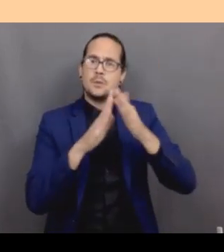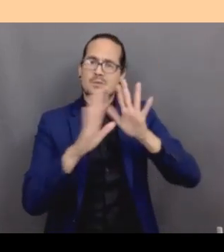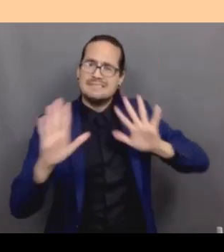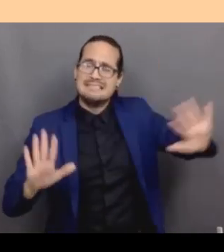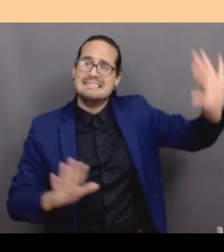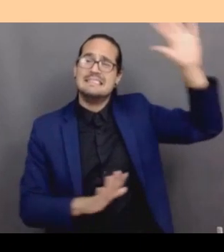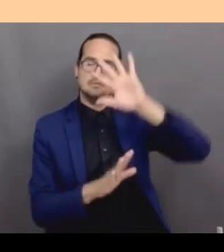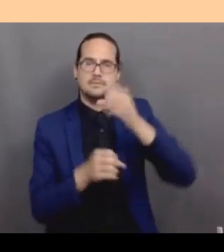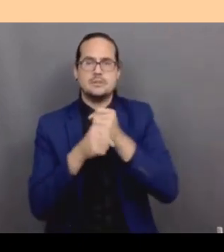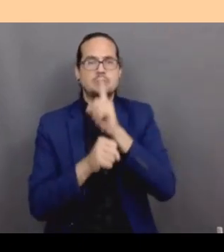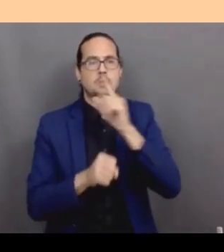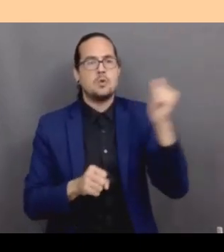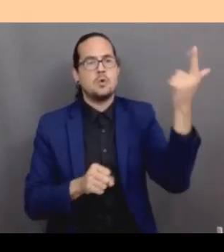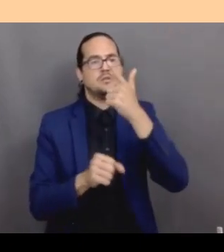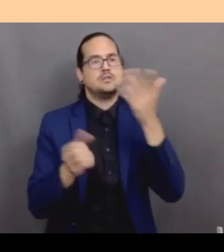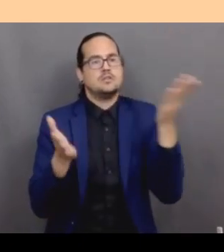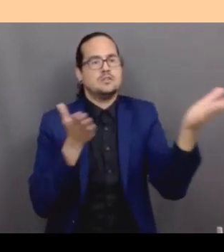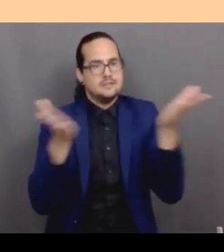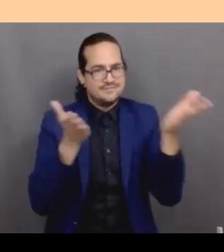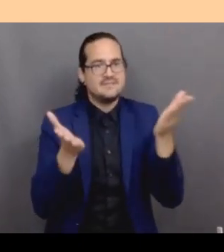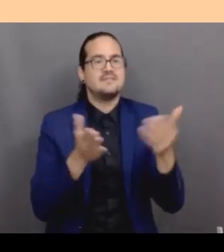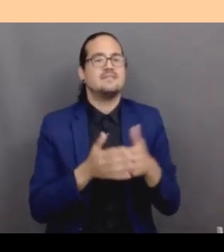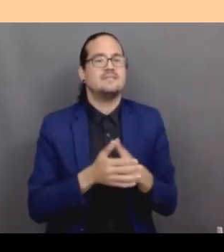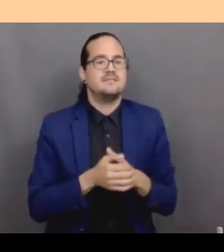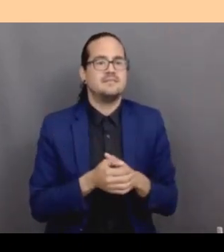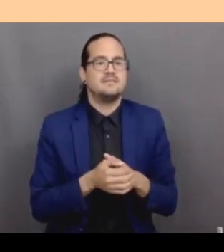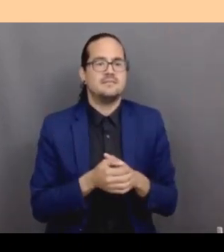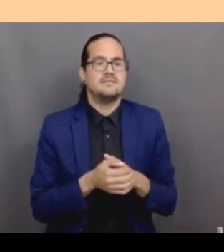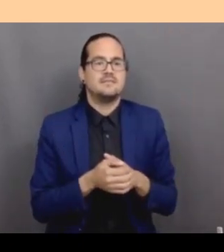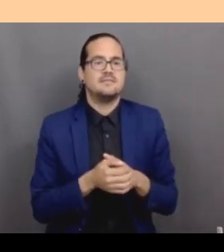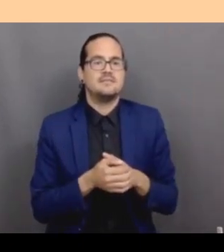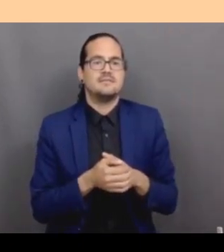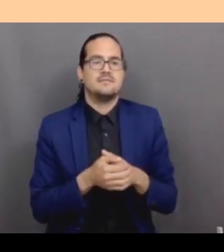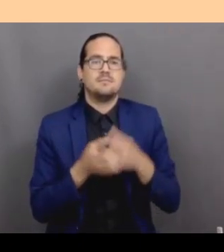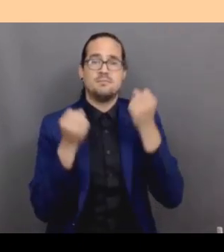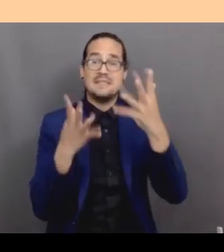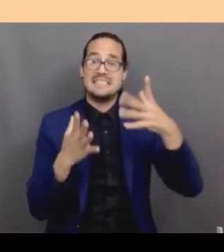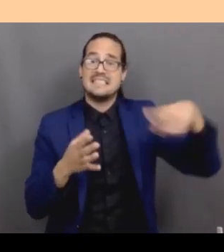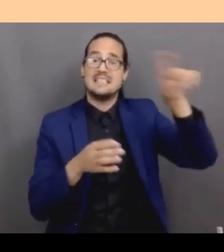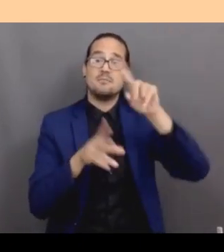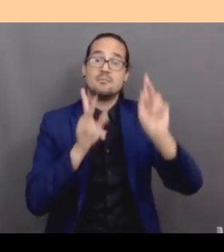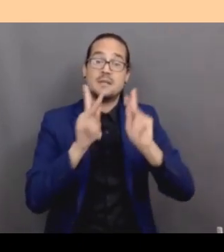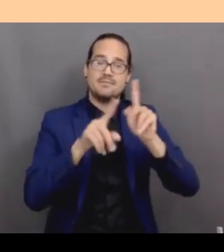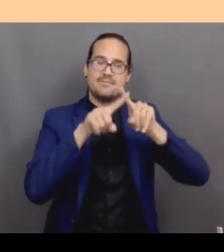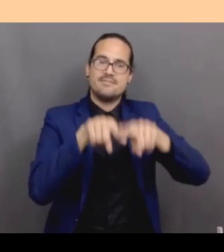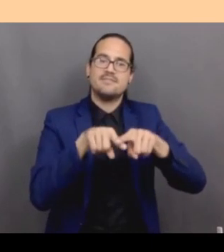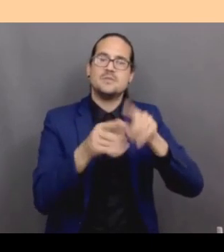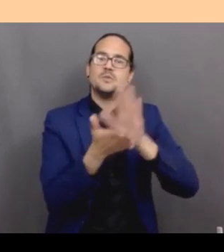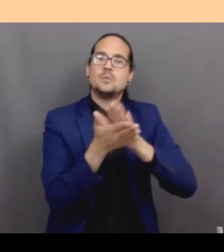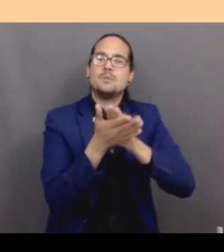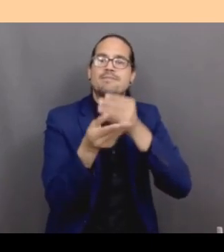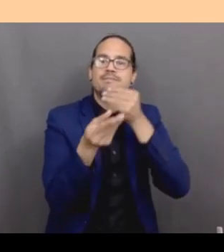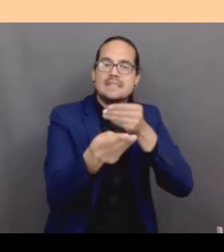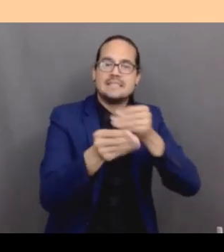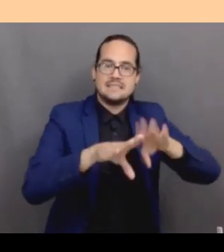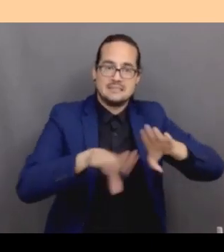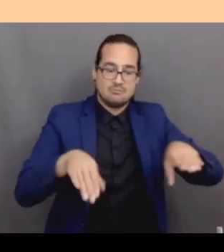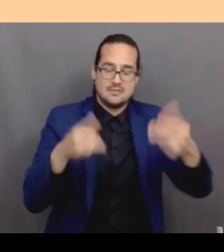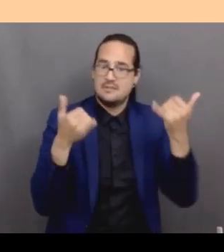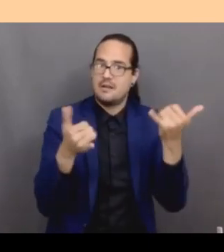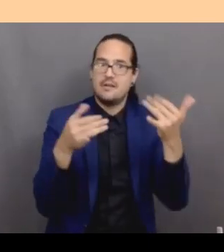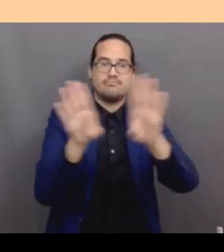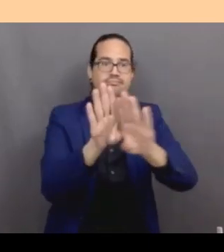by the school closures. Most substantial in this effort is that the need that we have ensured broad